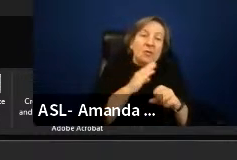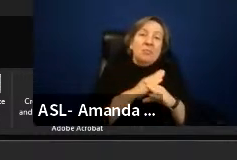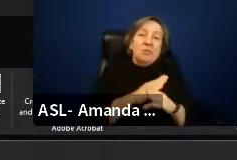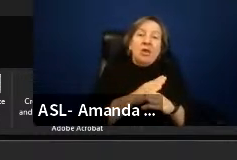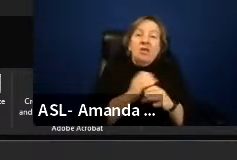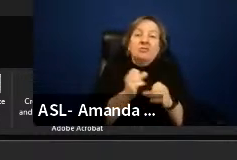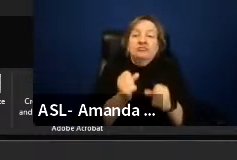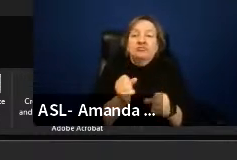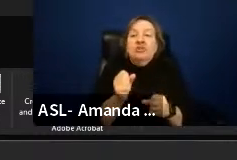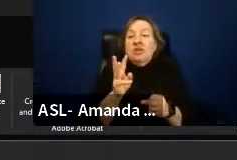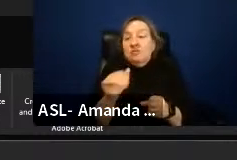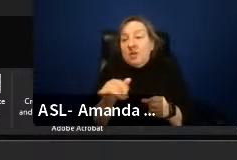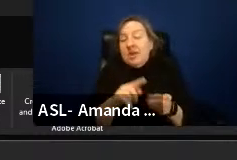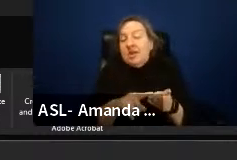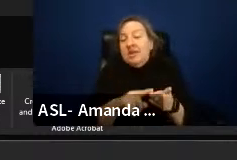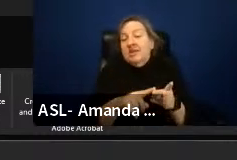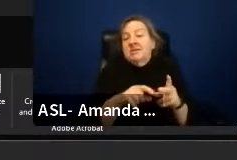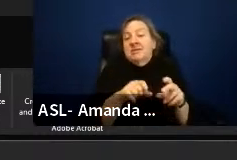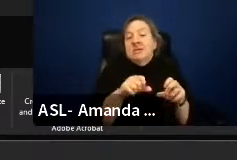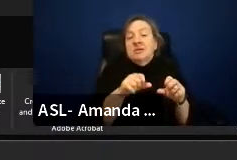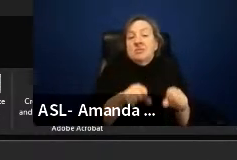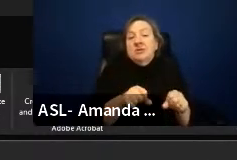driveway, potential for